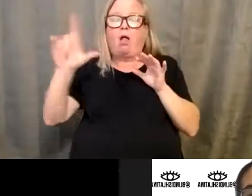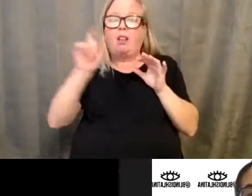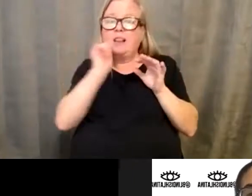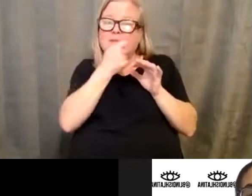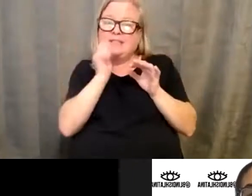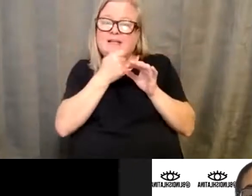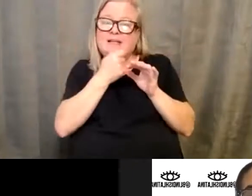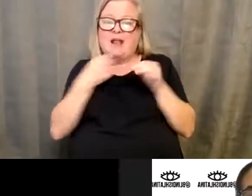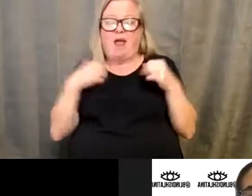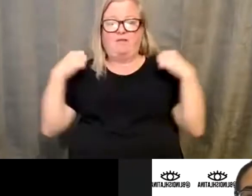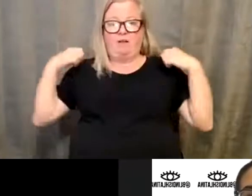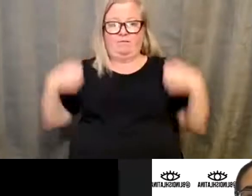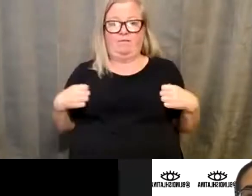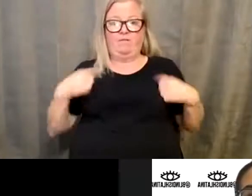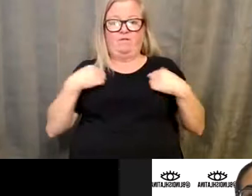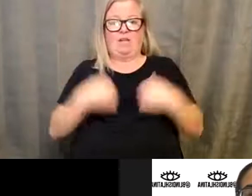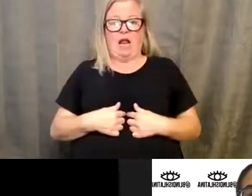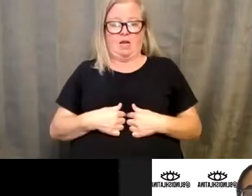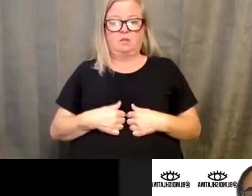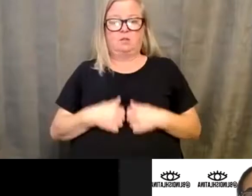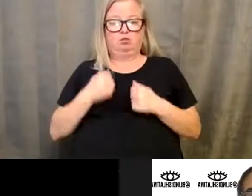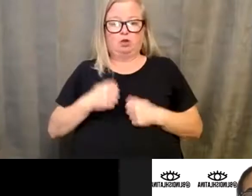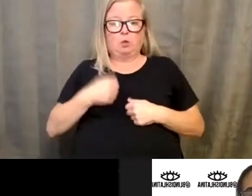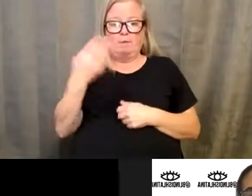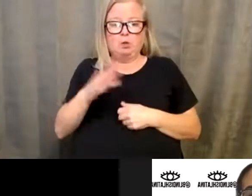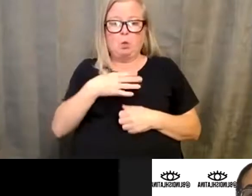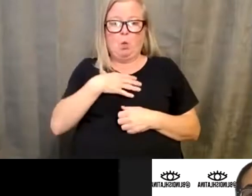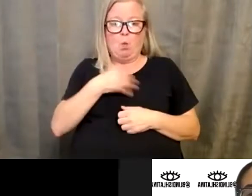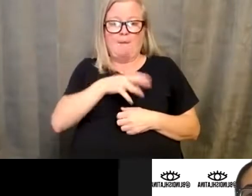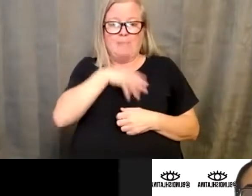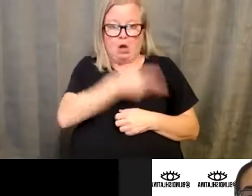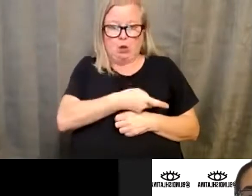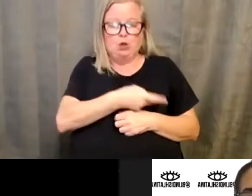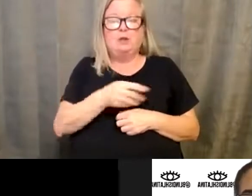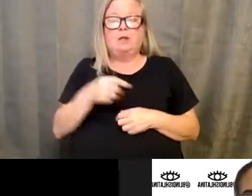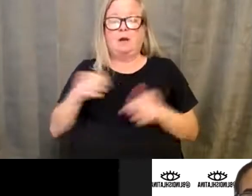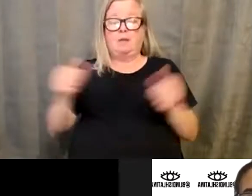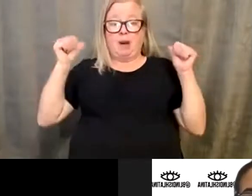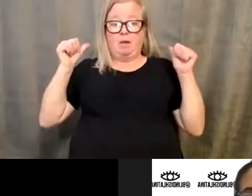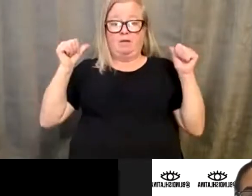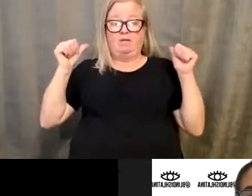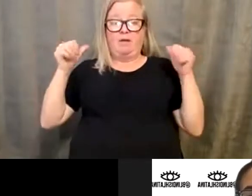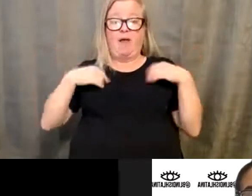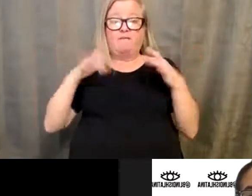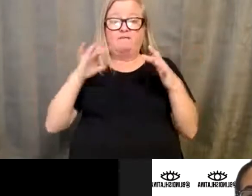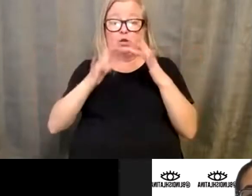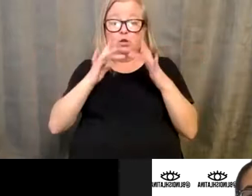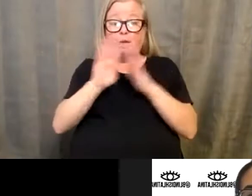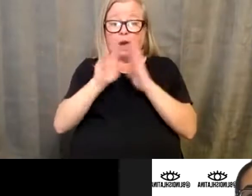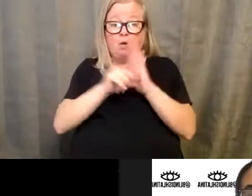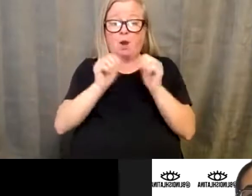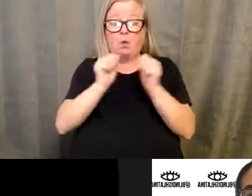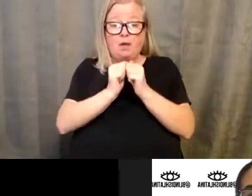shirt on with a blue and white pattern. And behind me, I have a virtual background with the Blindish